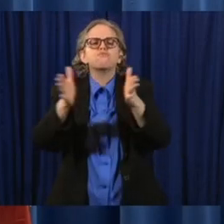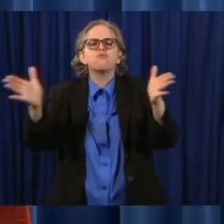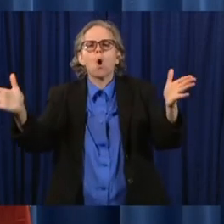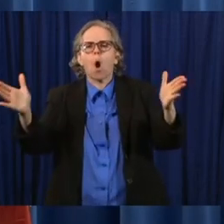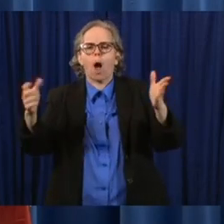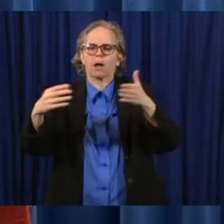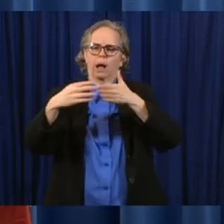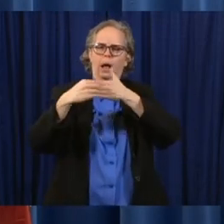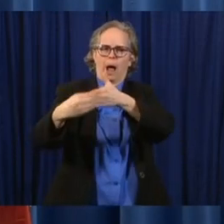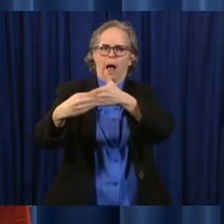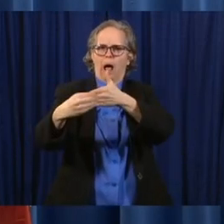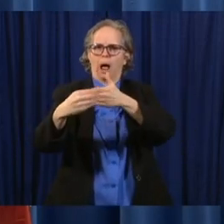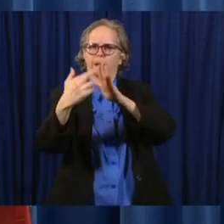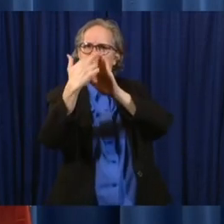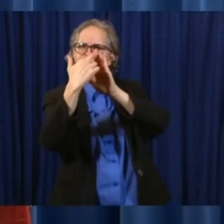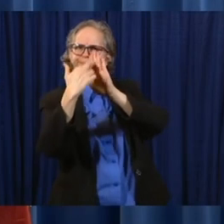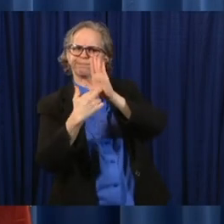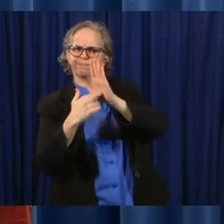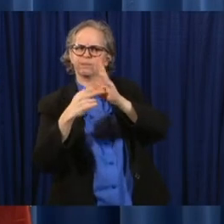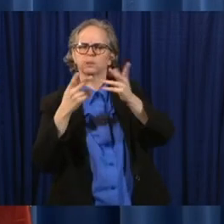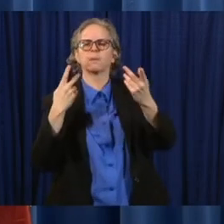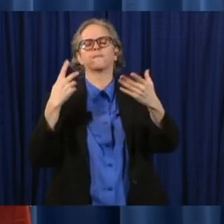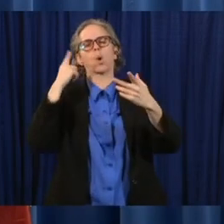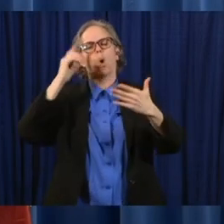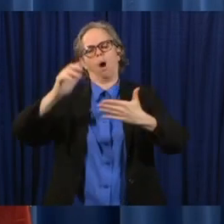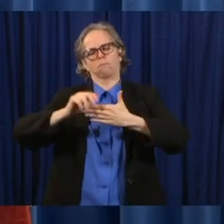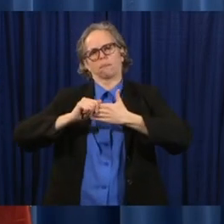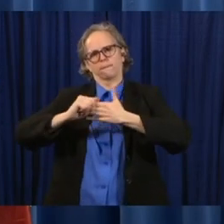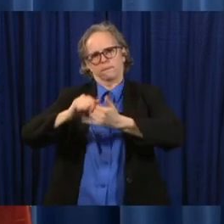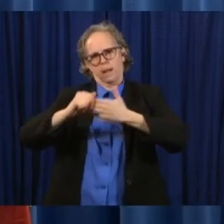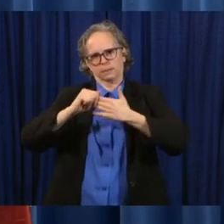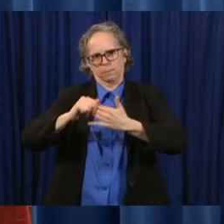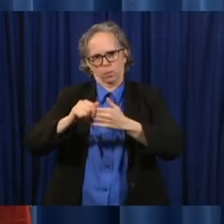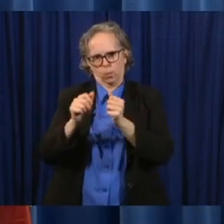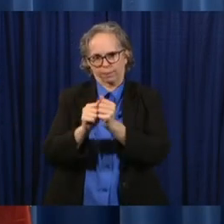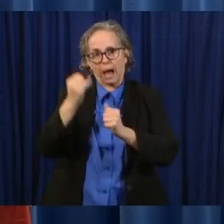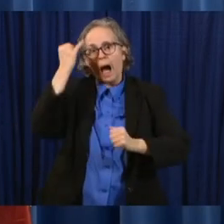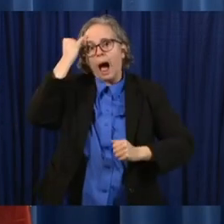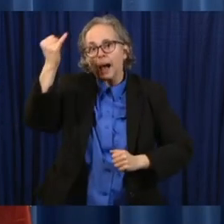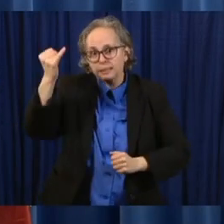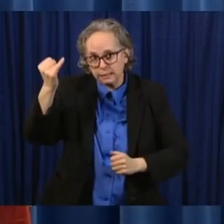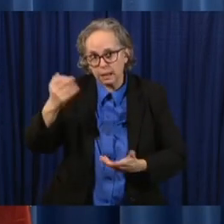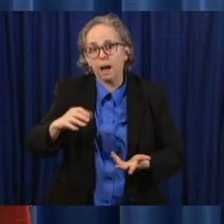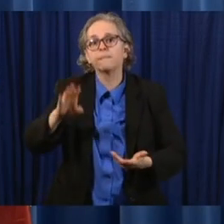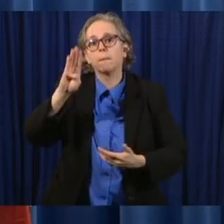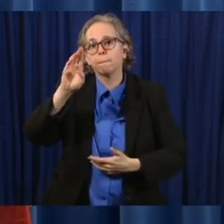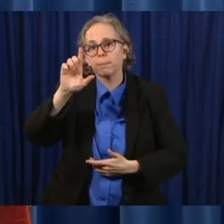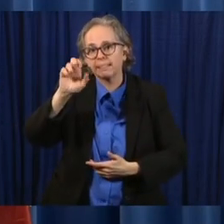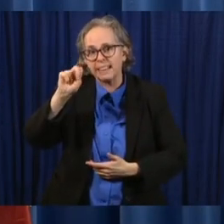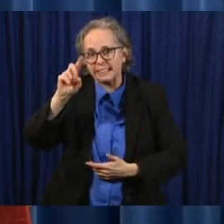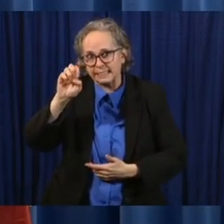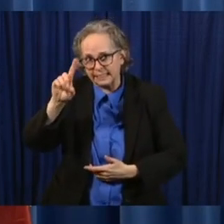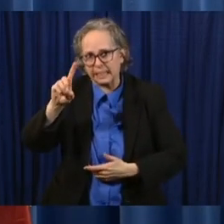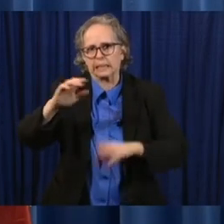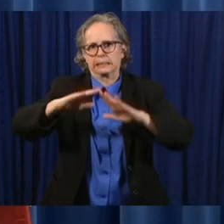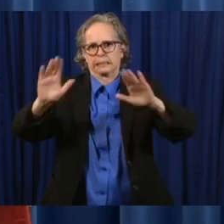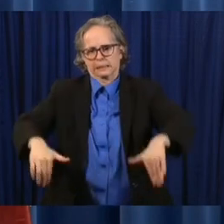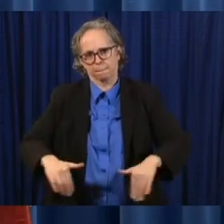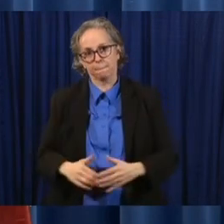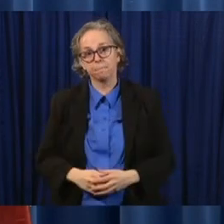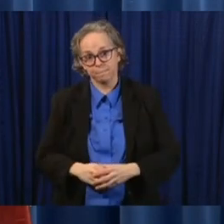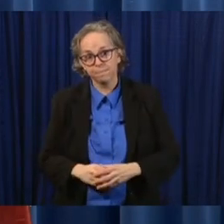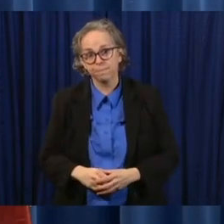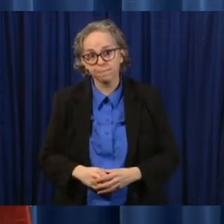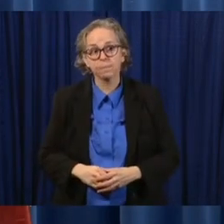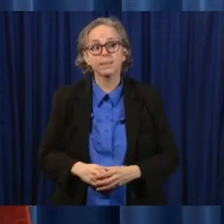people. Let me share with you, as residents of Ohio, whether you have kids or grandkids or don't have